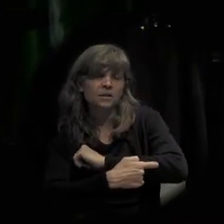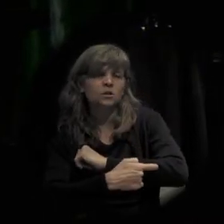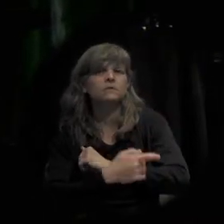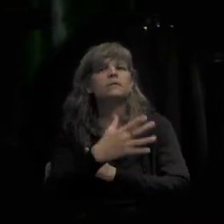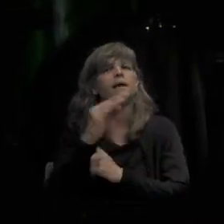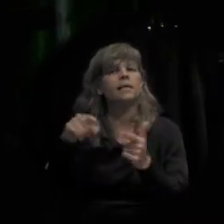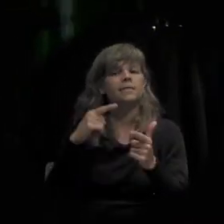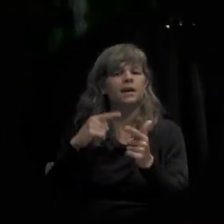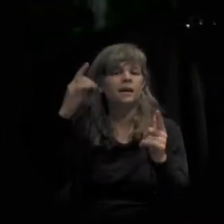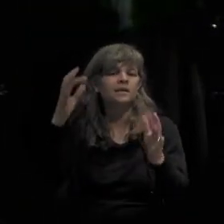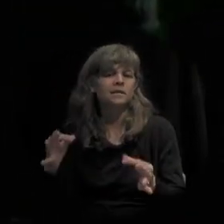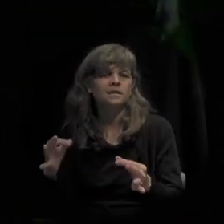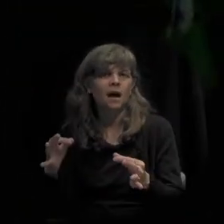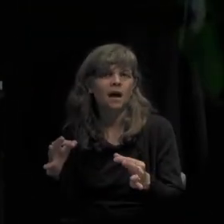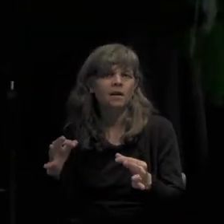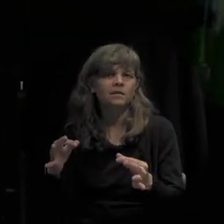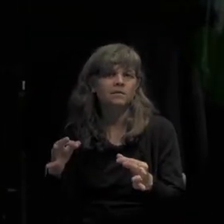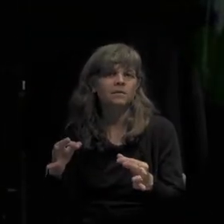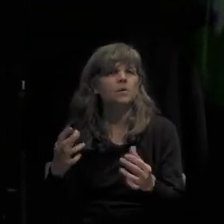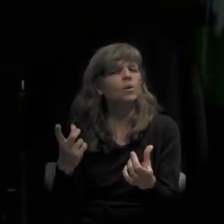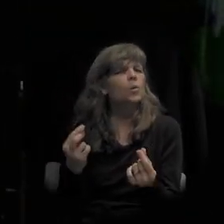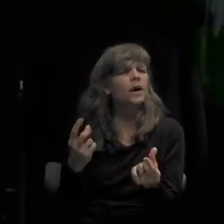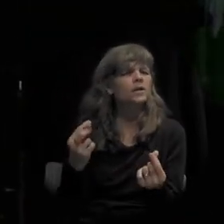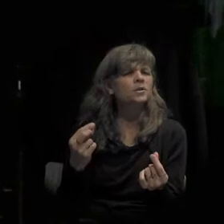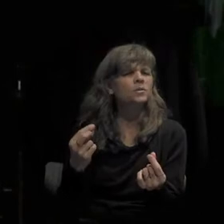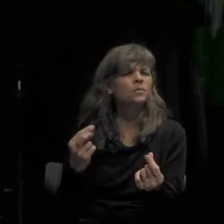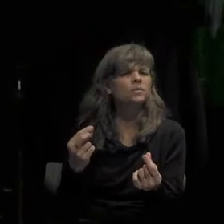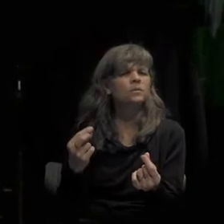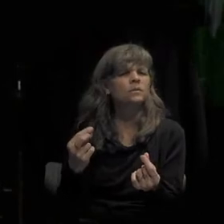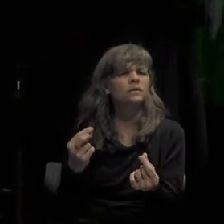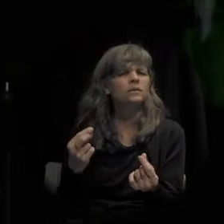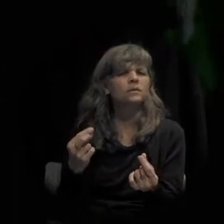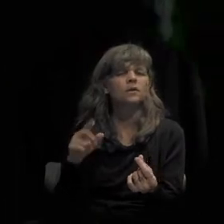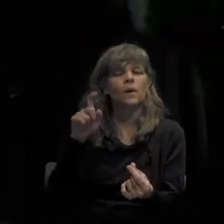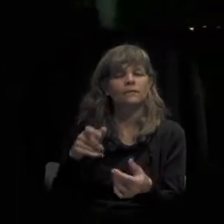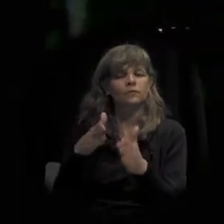said? That's the question, I think, that we have to